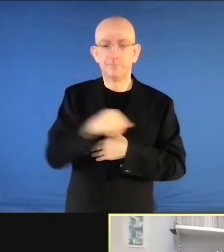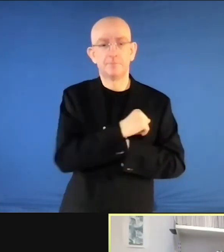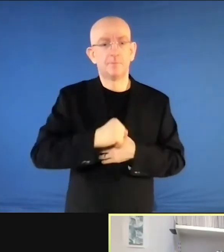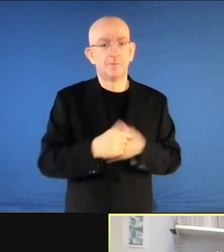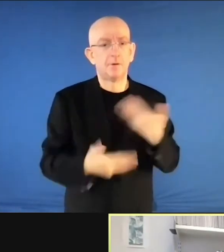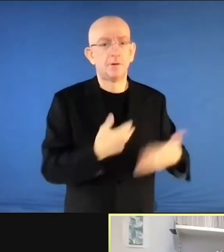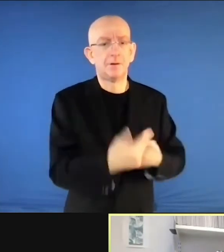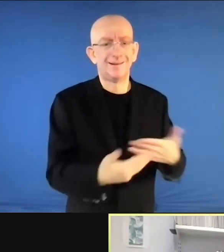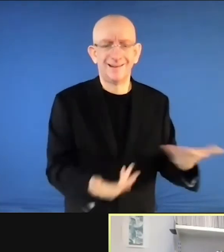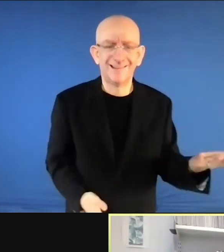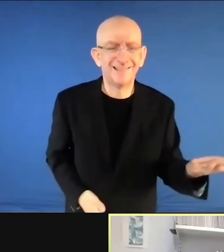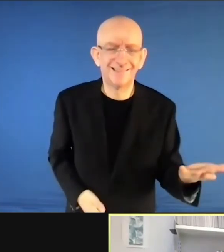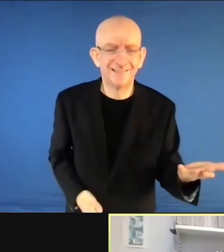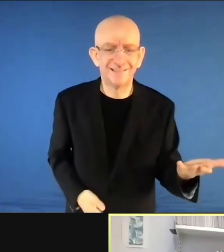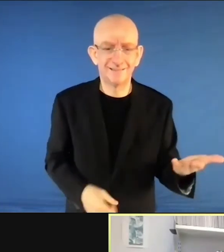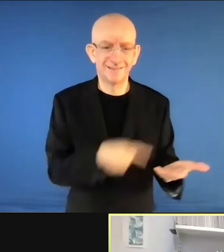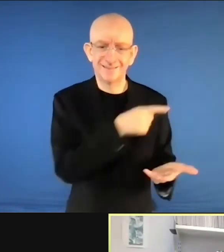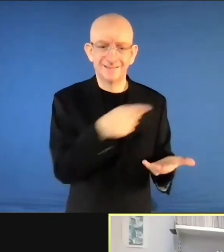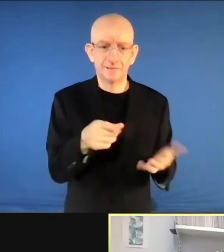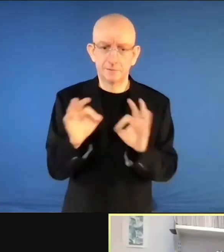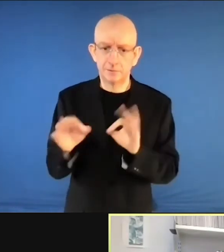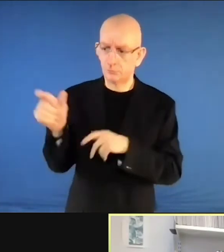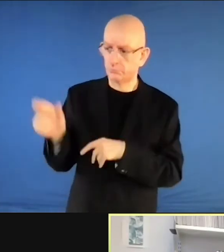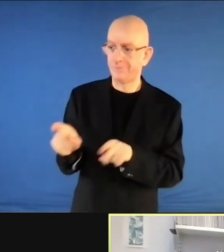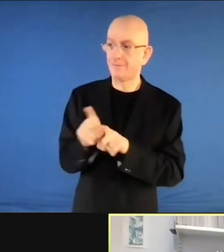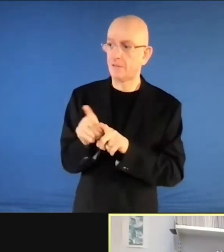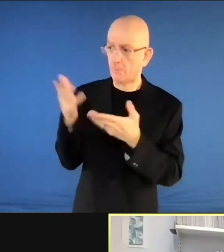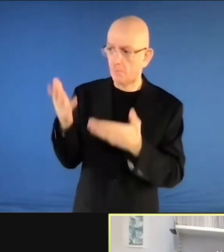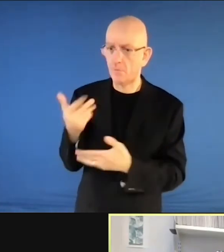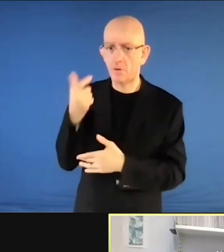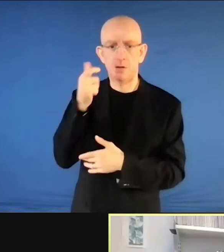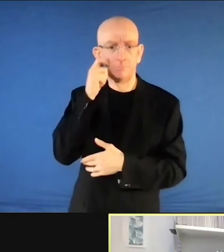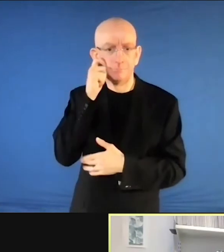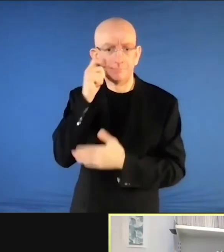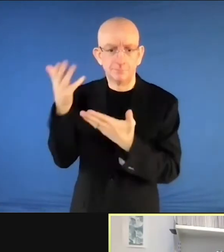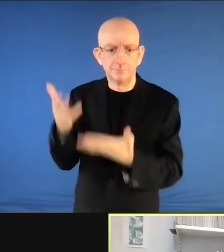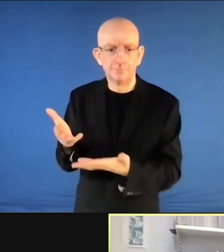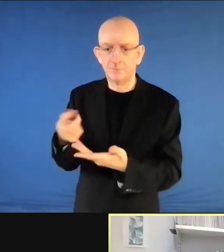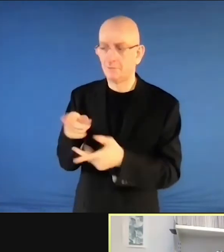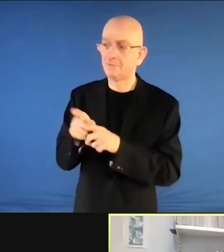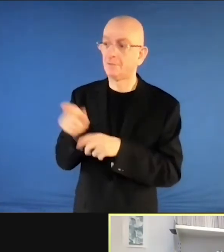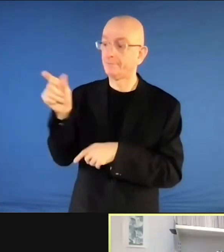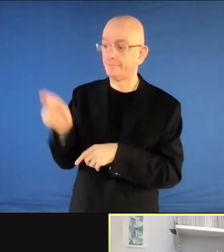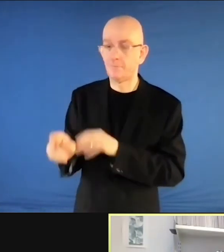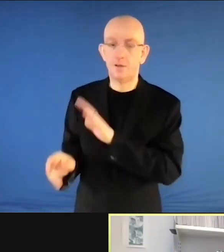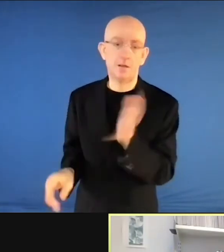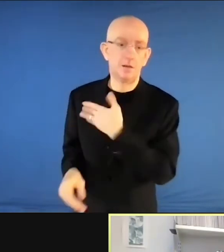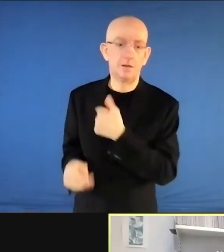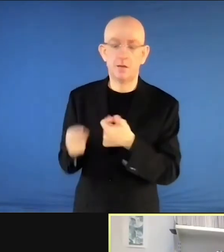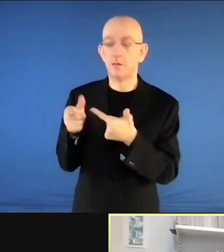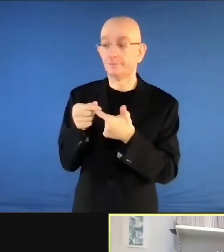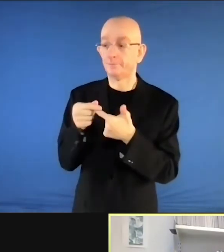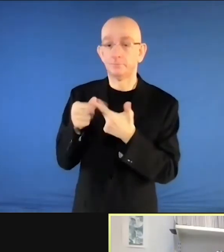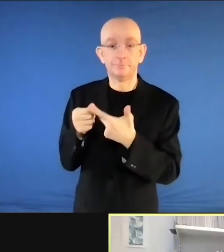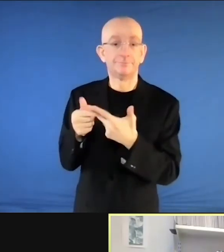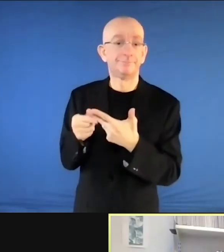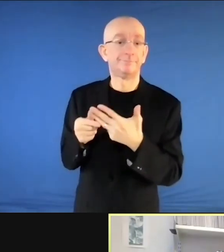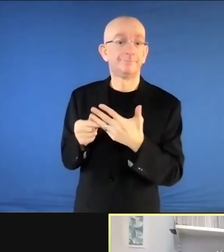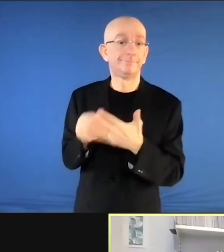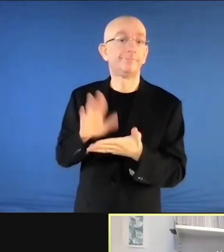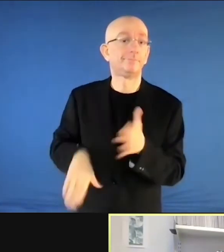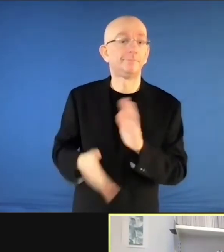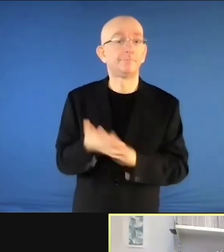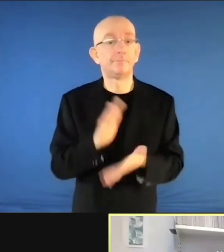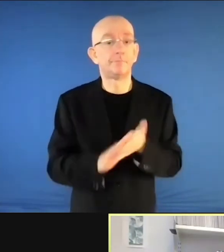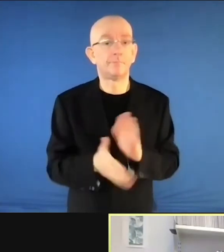case study. If you're properly engaging, it will affect you. So you need to be